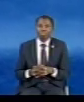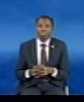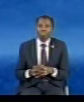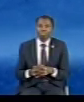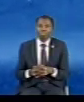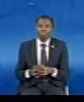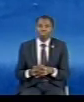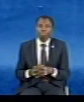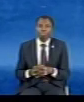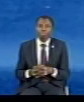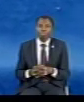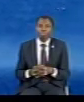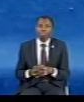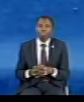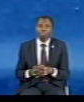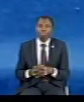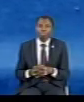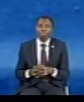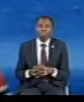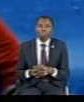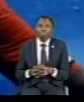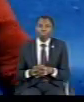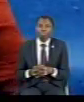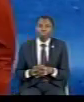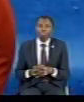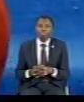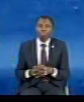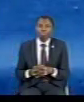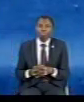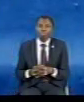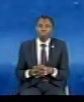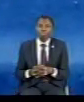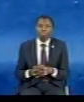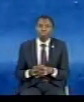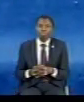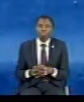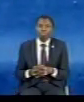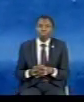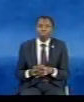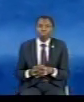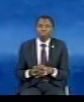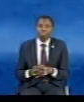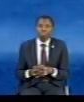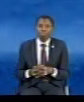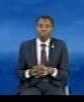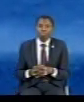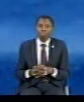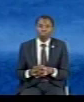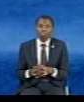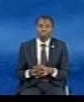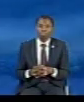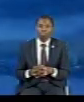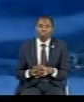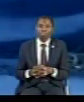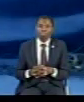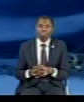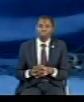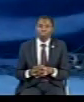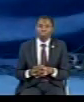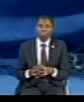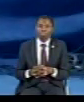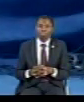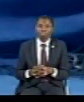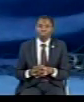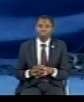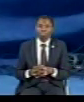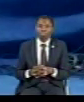benazibagiri walam tu walam closing barak na back size be more than exercise. Not exercise, but not